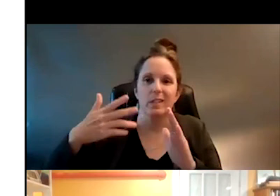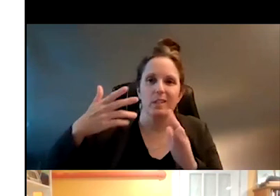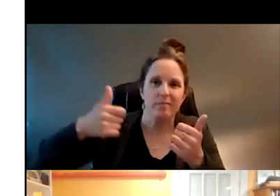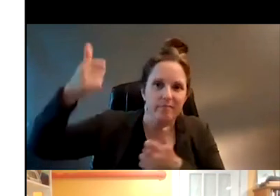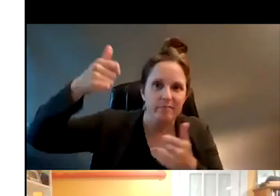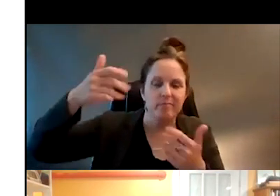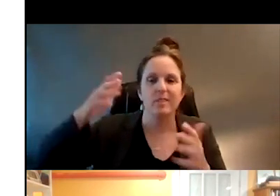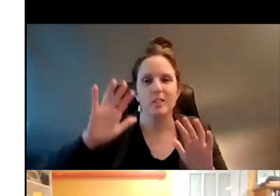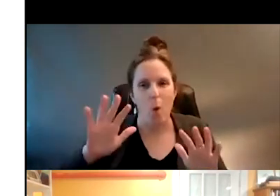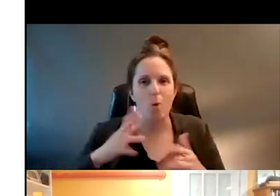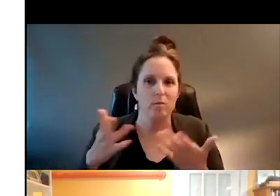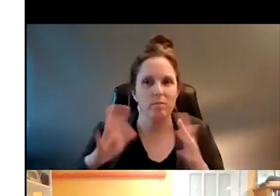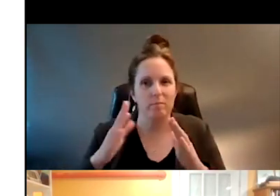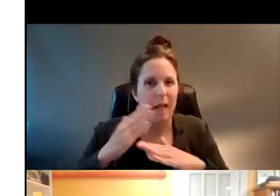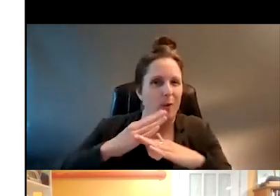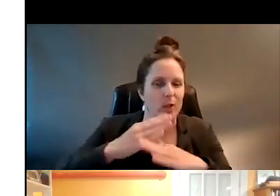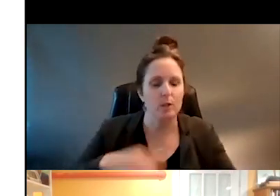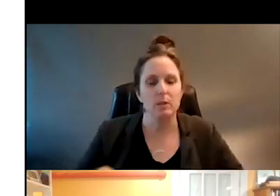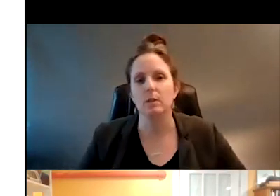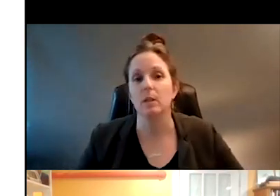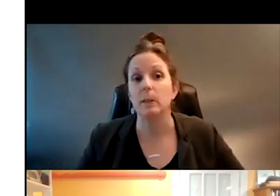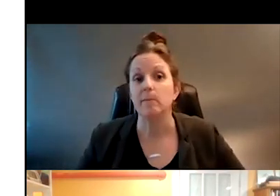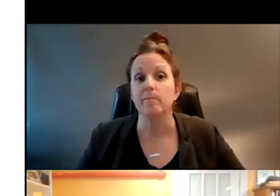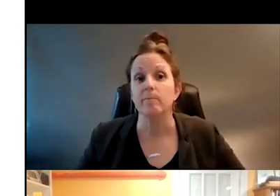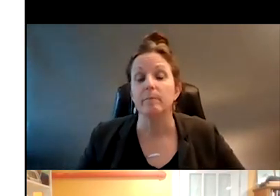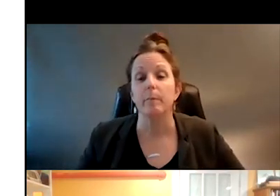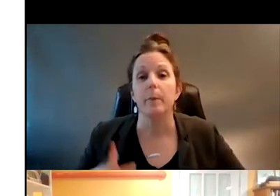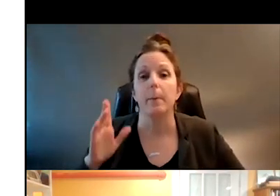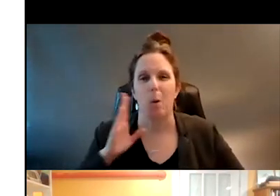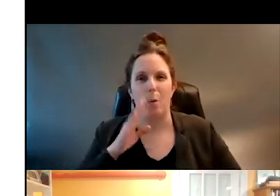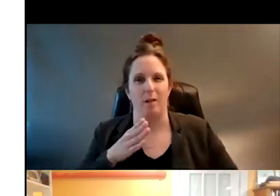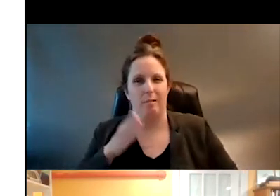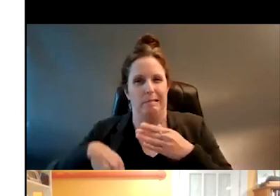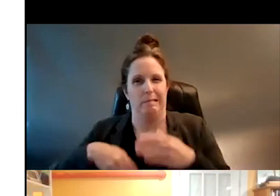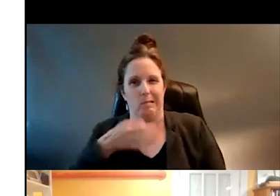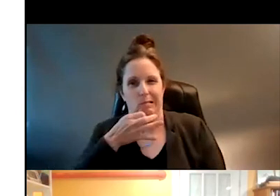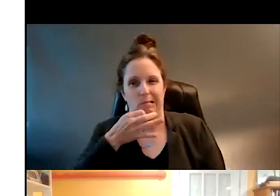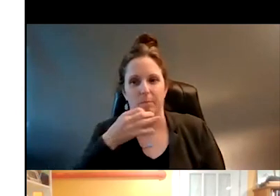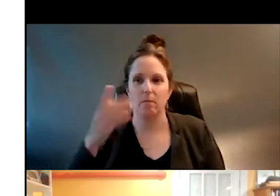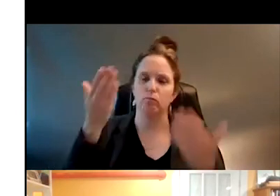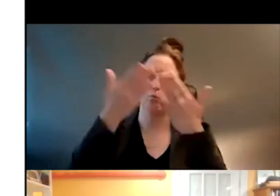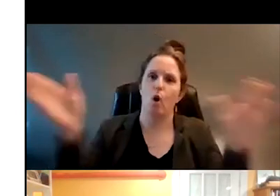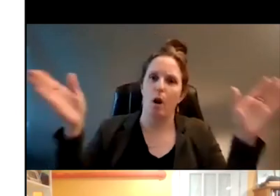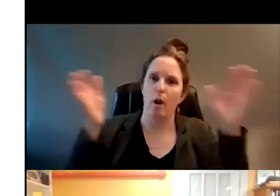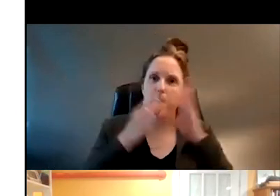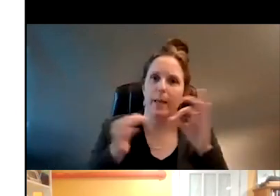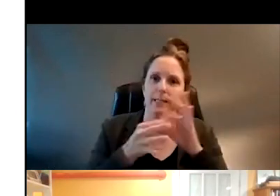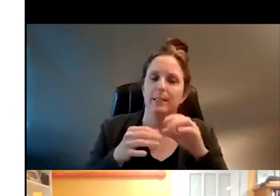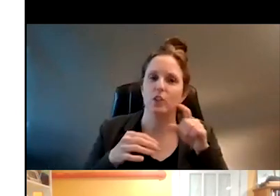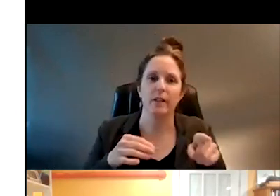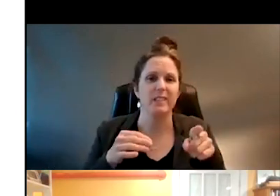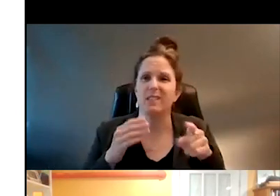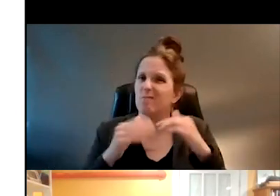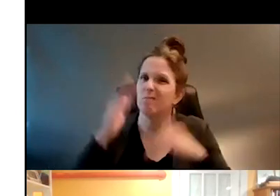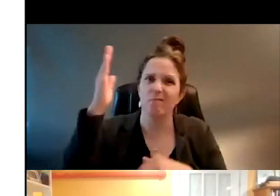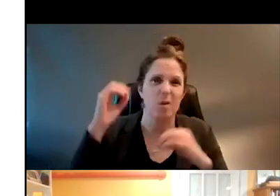to end in a second, there's a broader message here. This effort goes beyond COVID-19. I think the annual flu